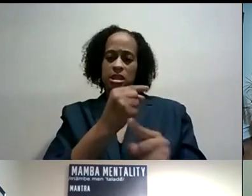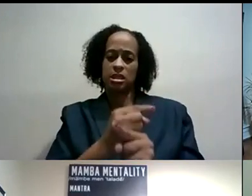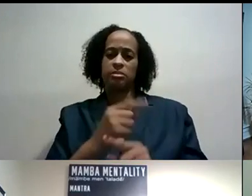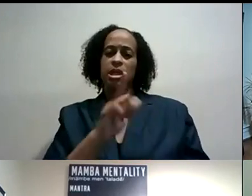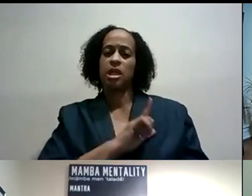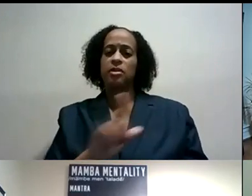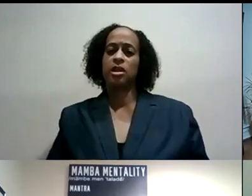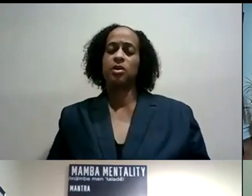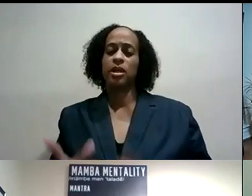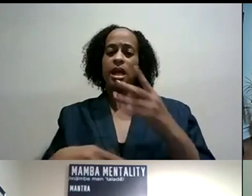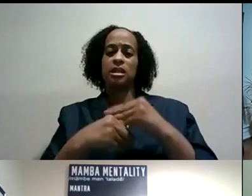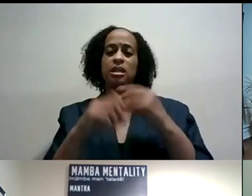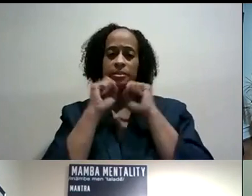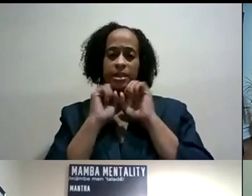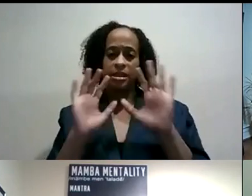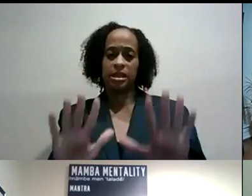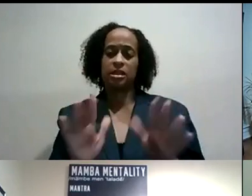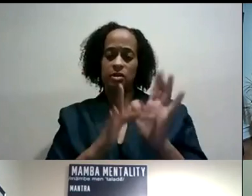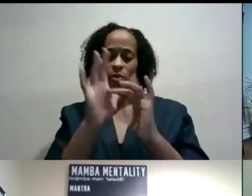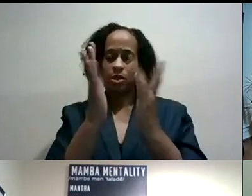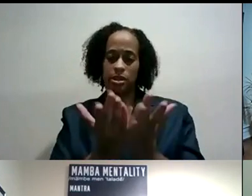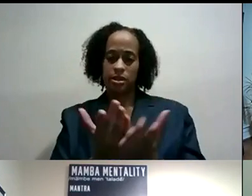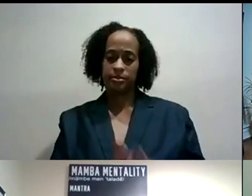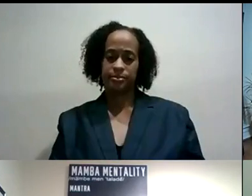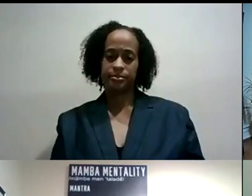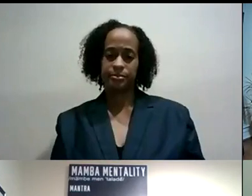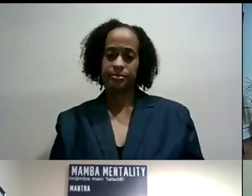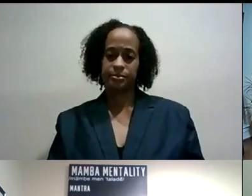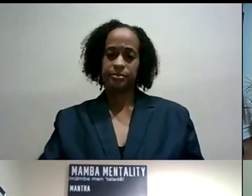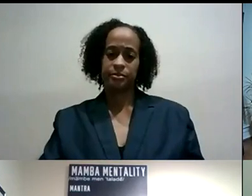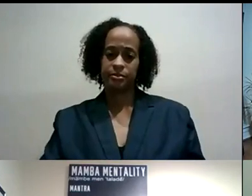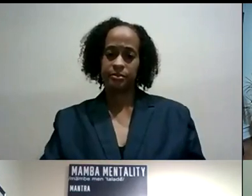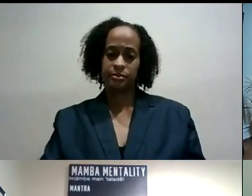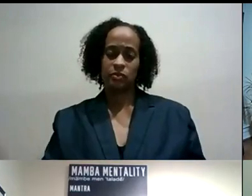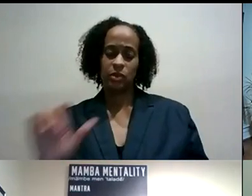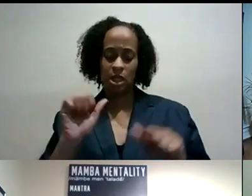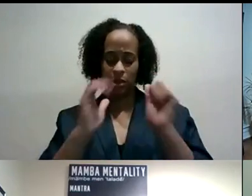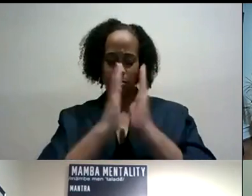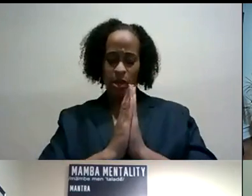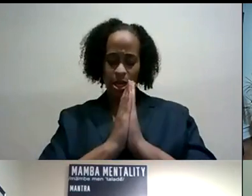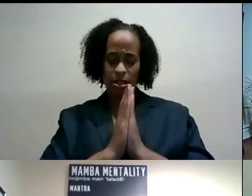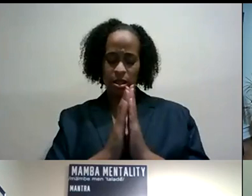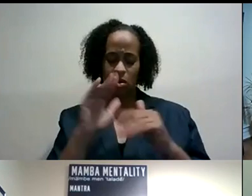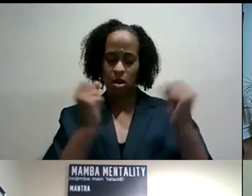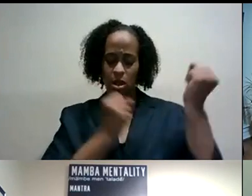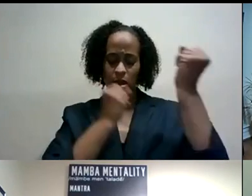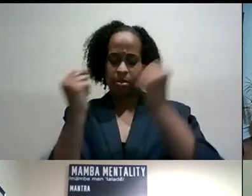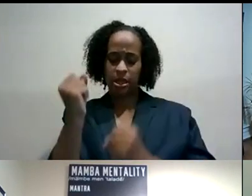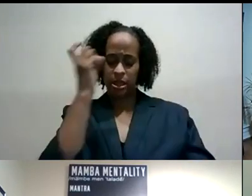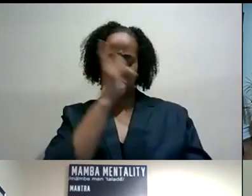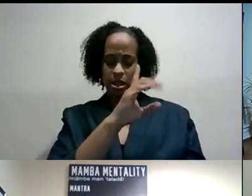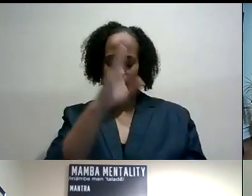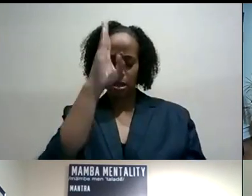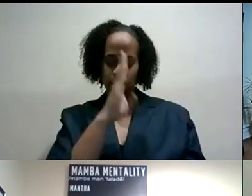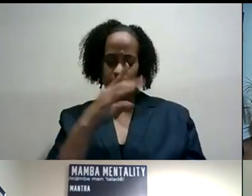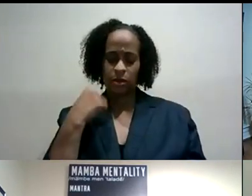Lord help us and bless us. Amen. Shall we pray? Almighty God,